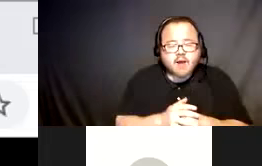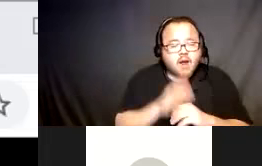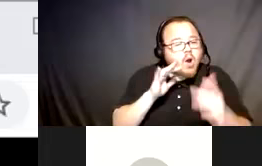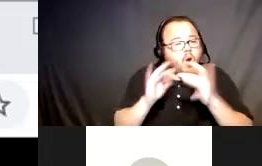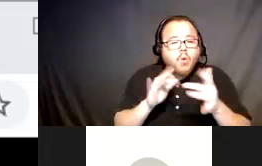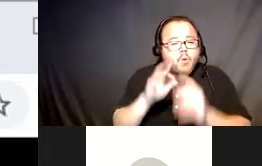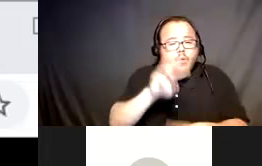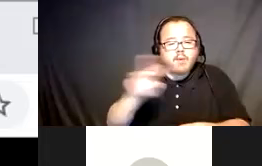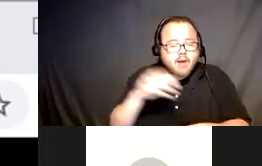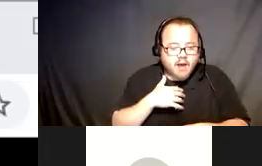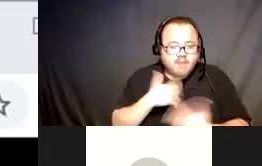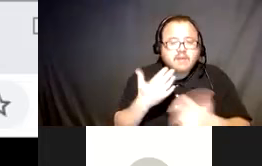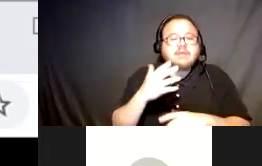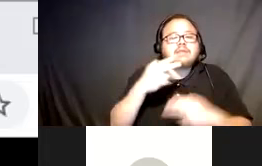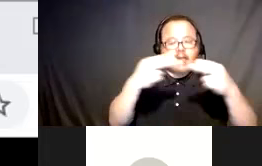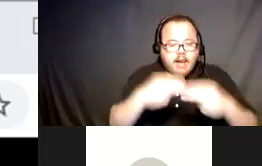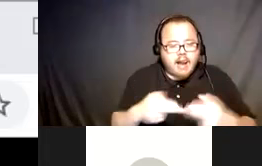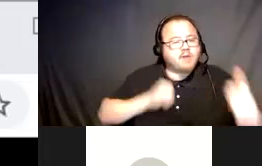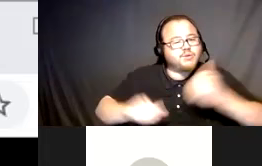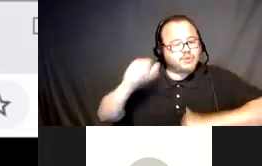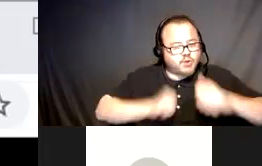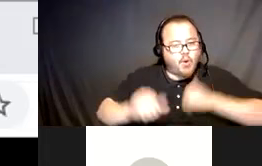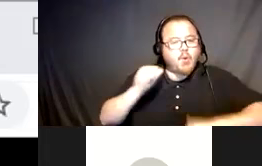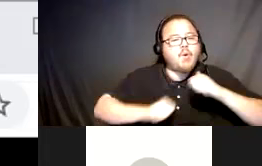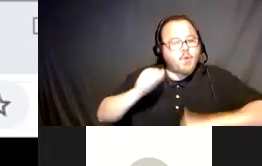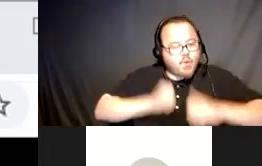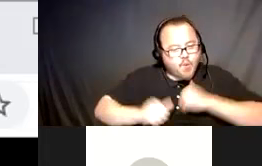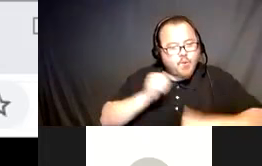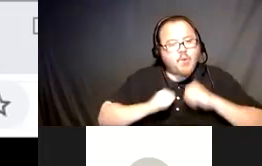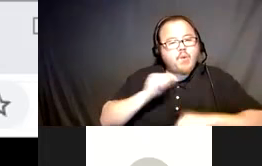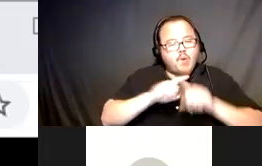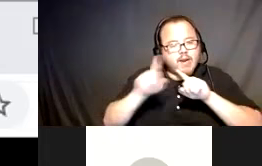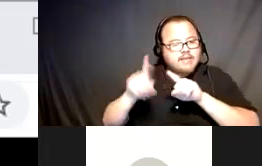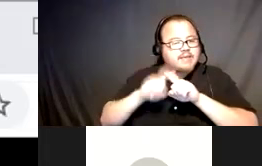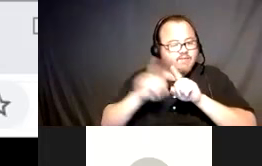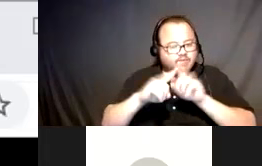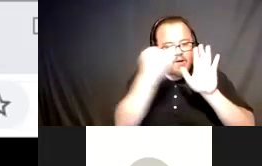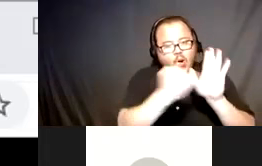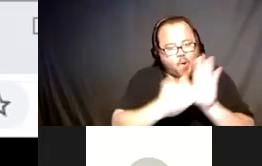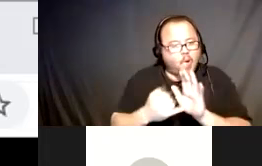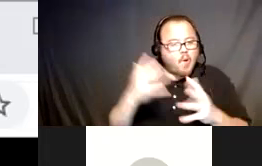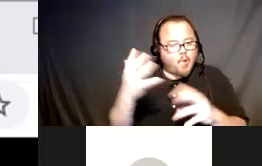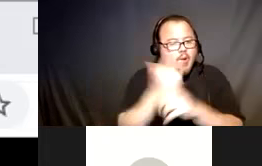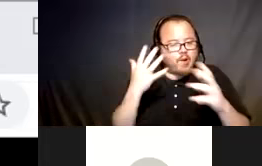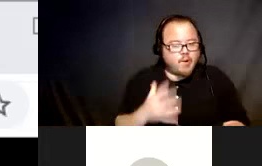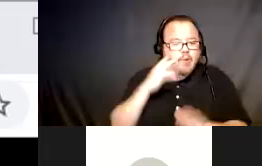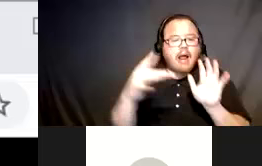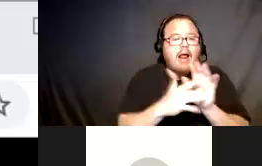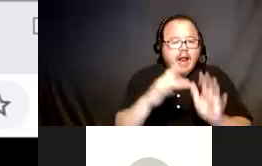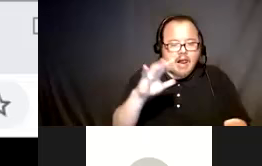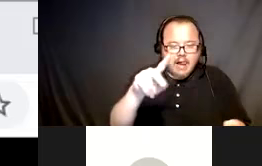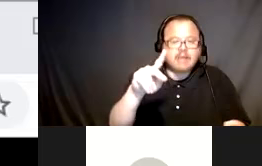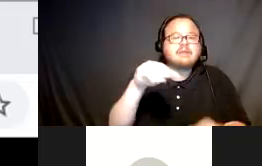a slideshow of the artwork for our contest winners. Again, it's linked on the slide, and Teresa will put the link in the